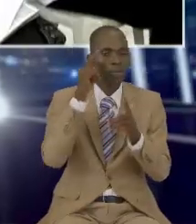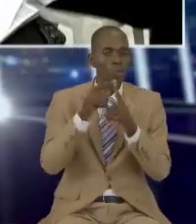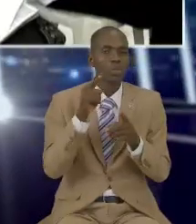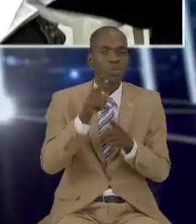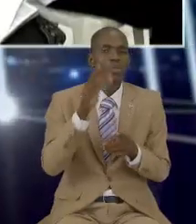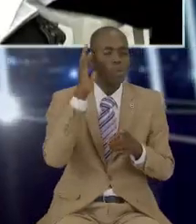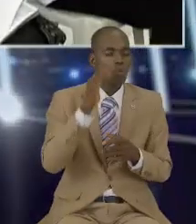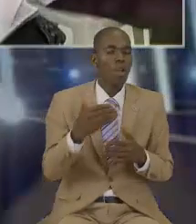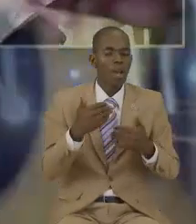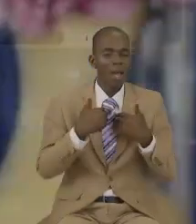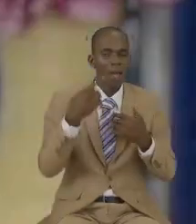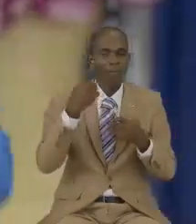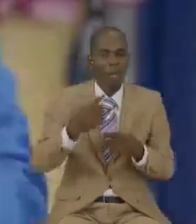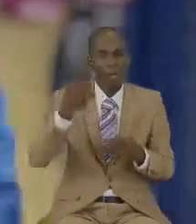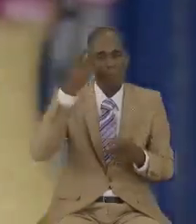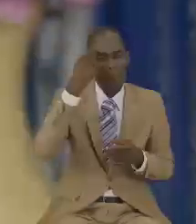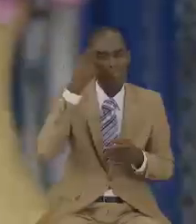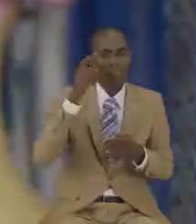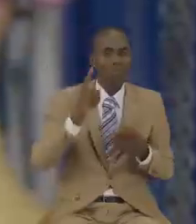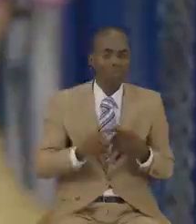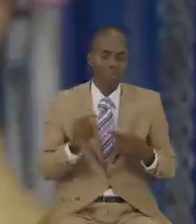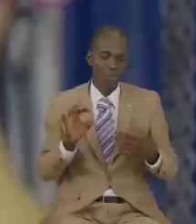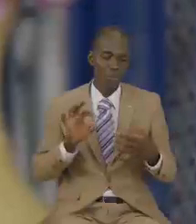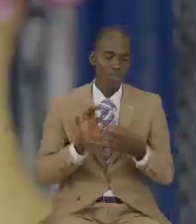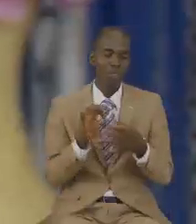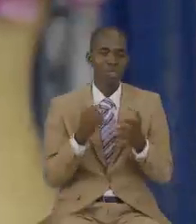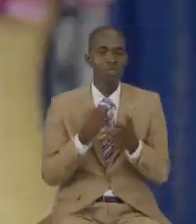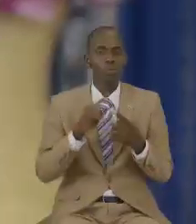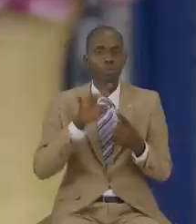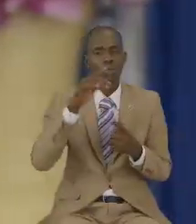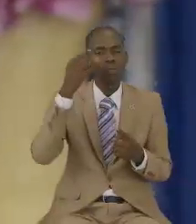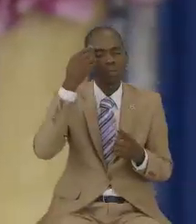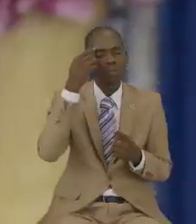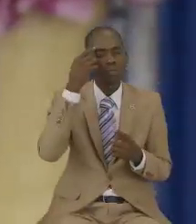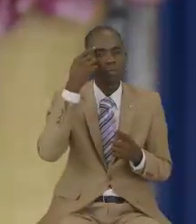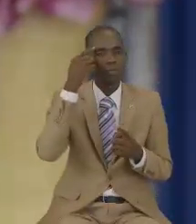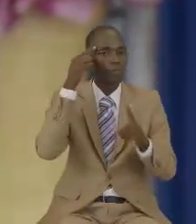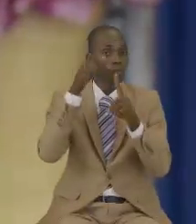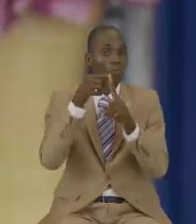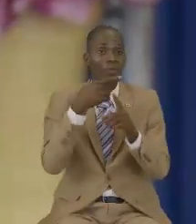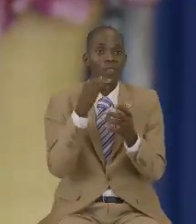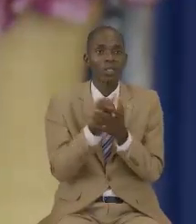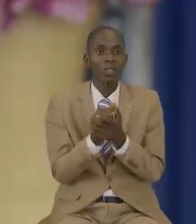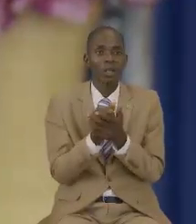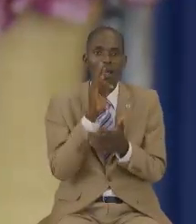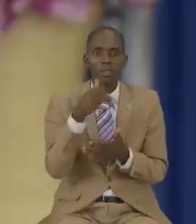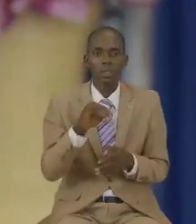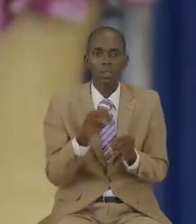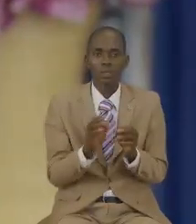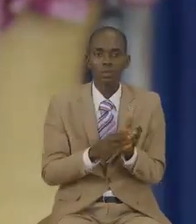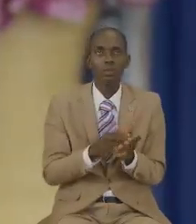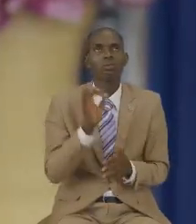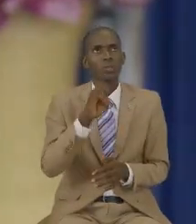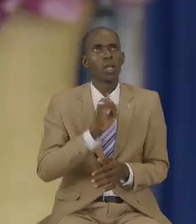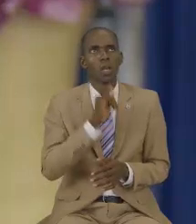the mind to key to your goal. Now, if I say, are you still in school? Yes, I